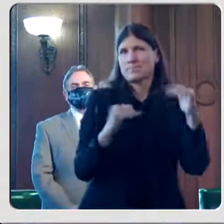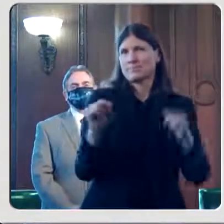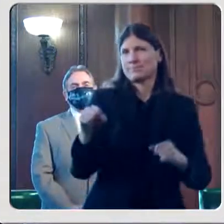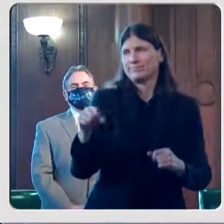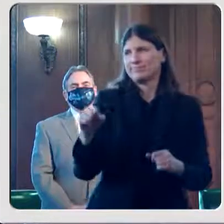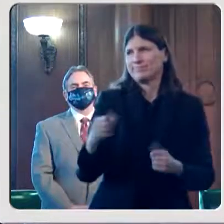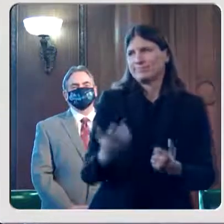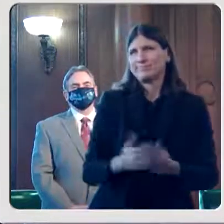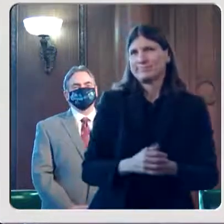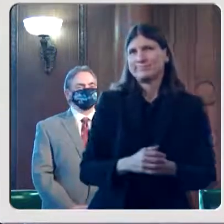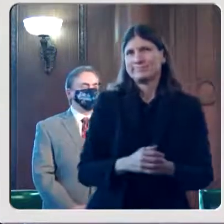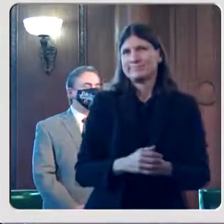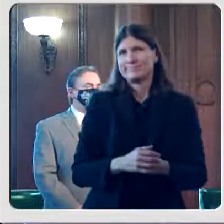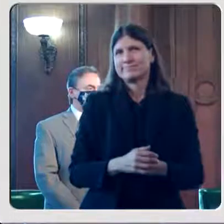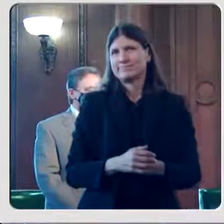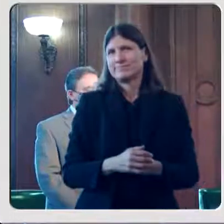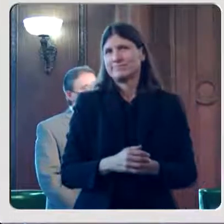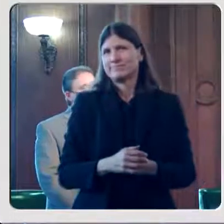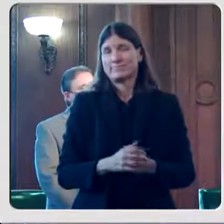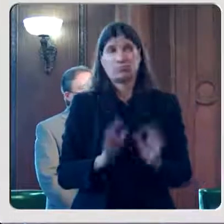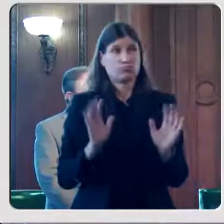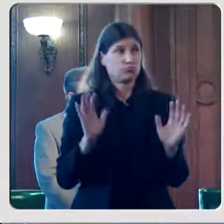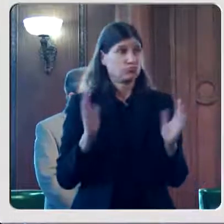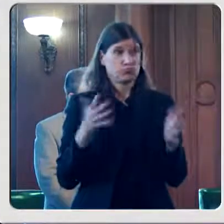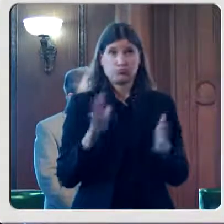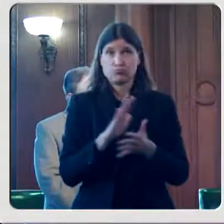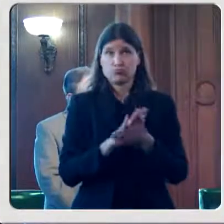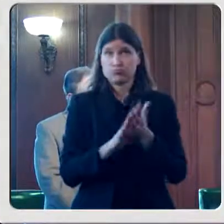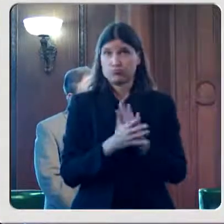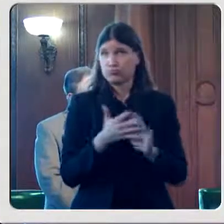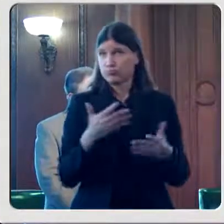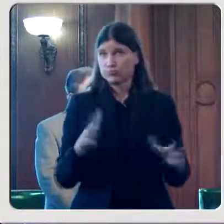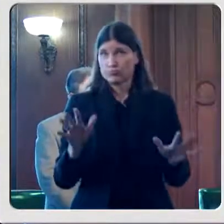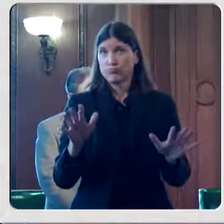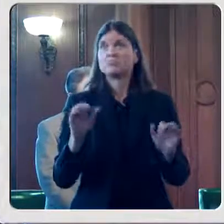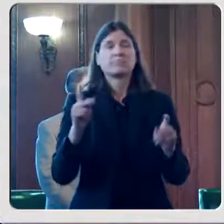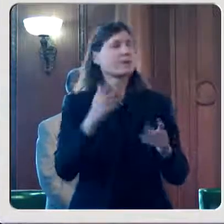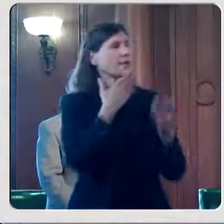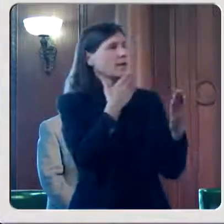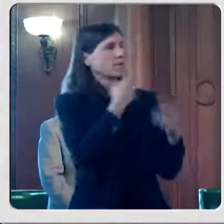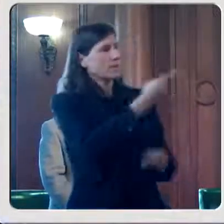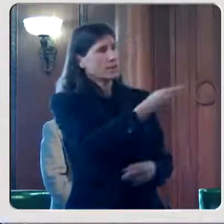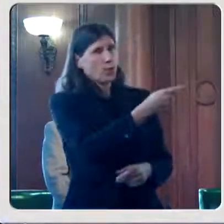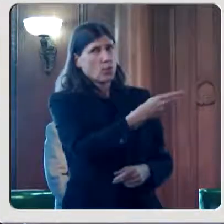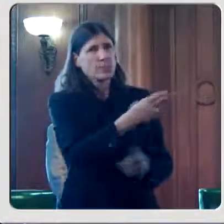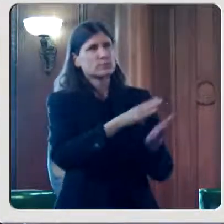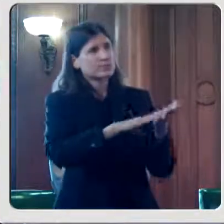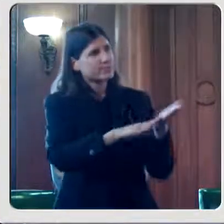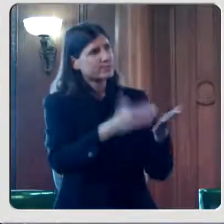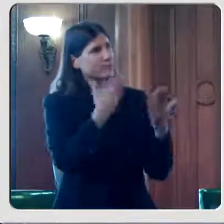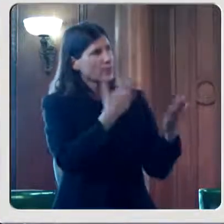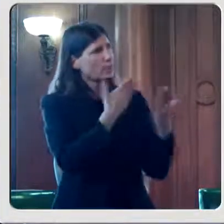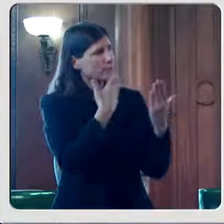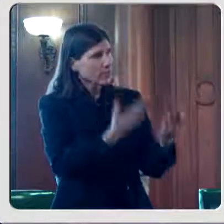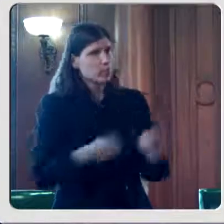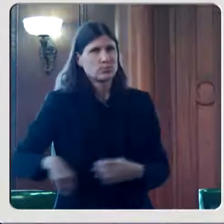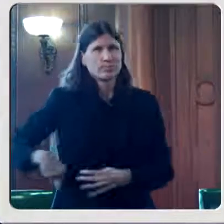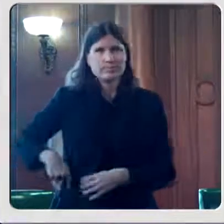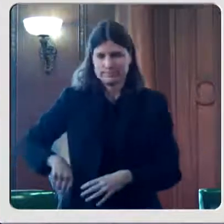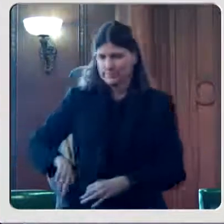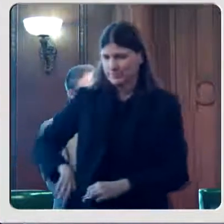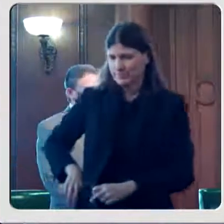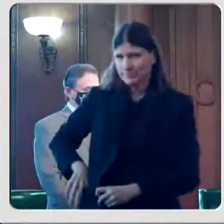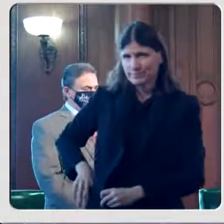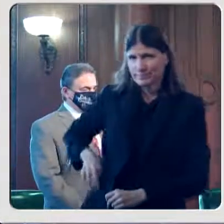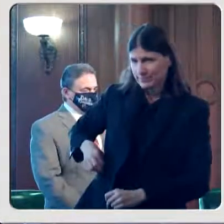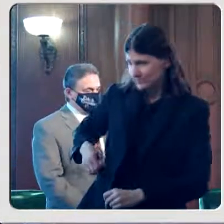comments? Okay, hearing none, I really appreciate Dr. Kerouac. God will thank you and all your team's efforts, and stay healthy,